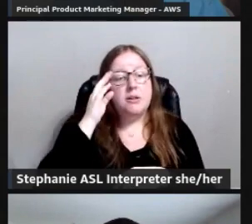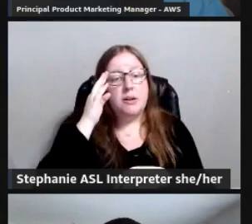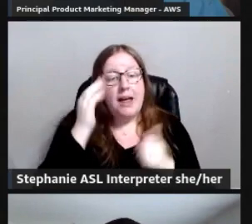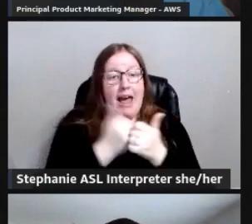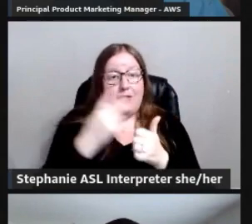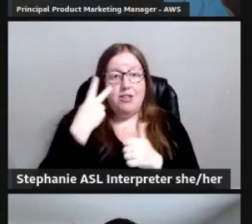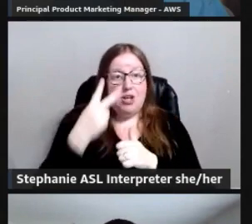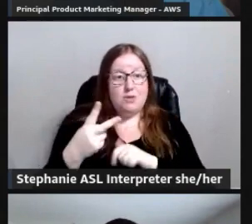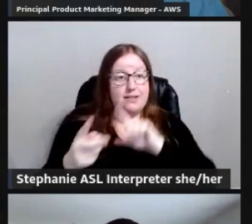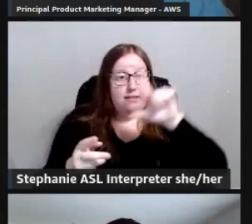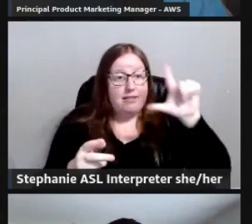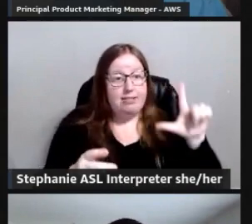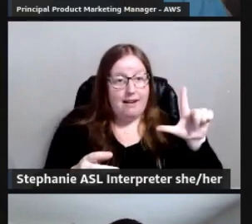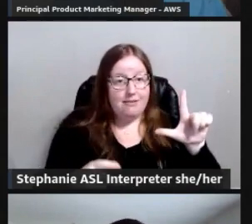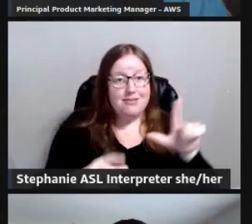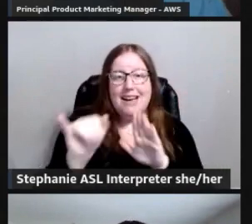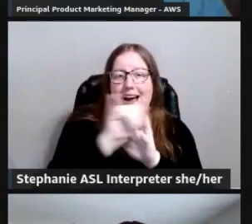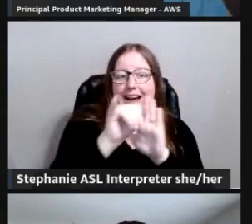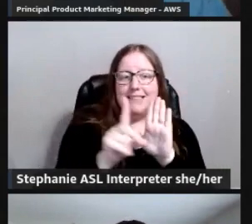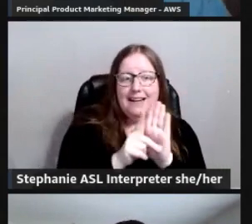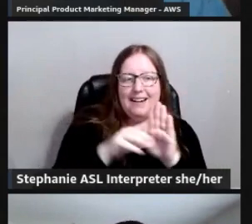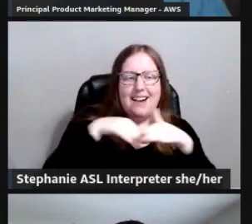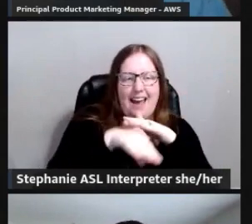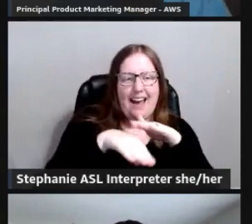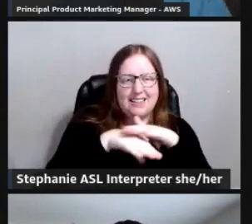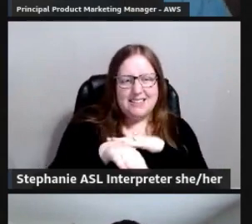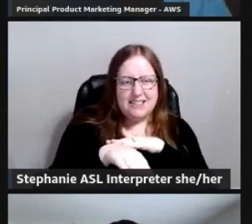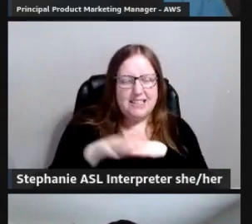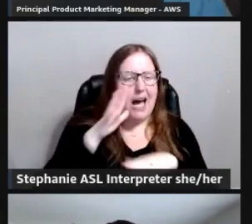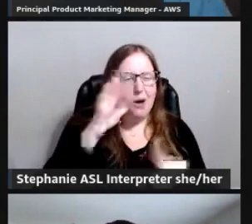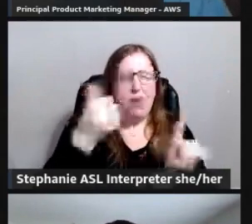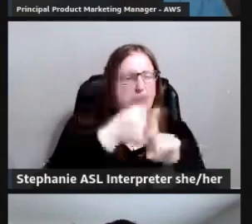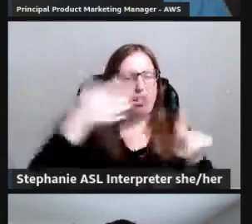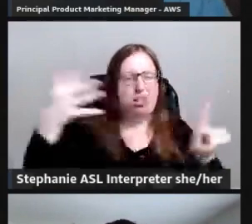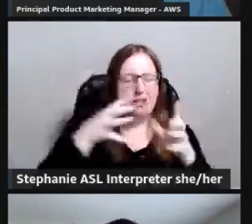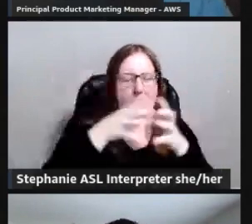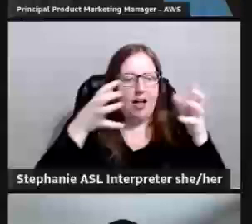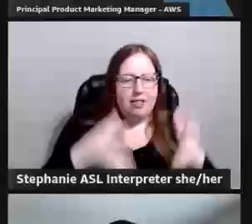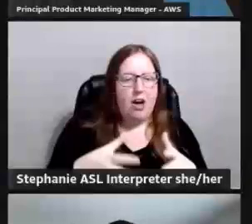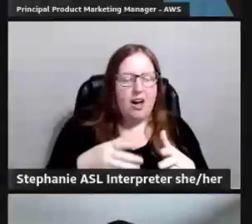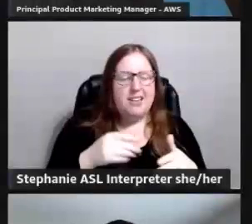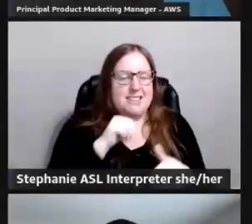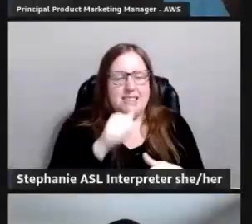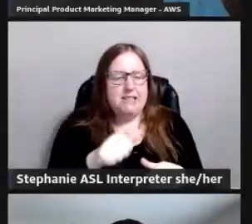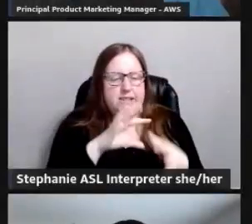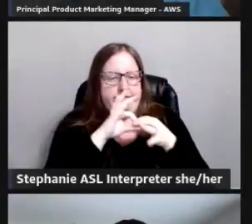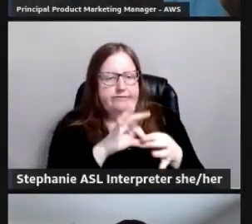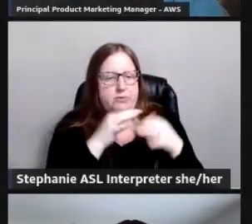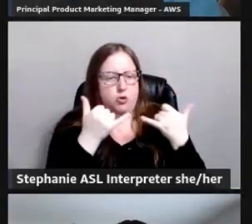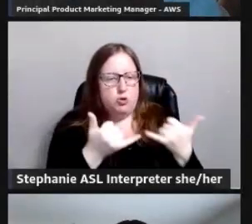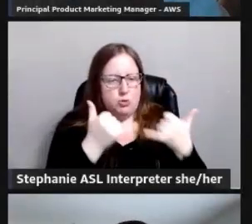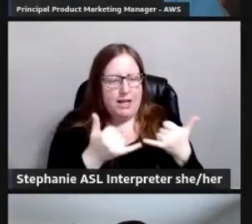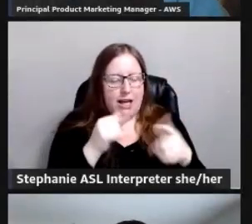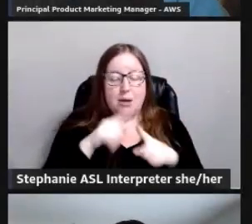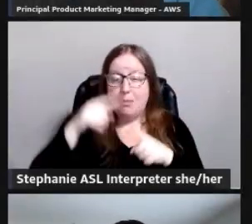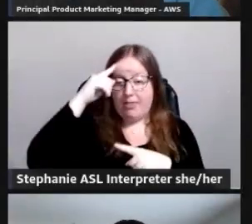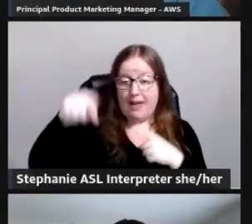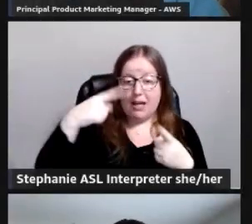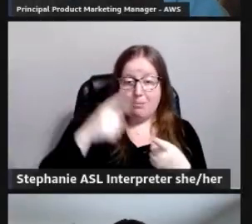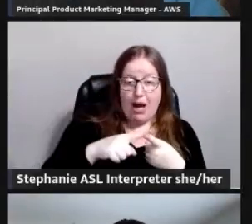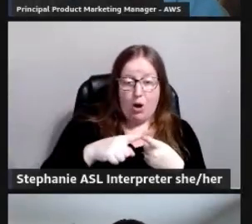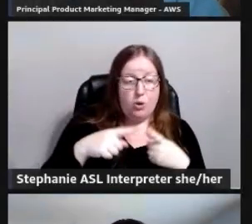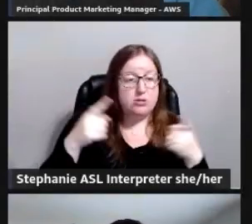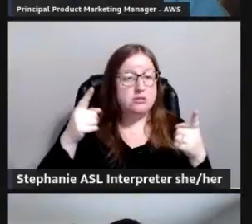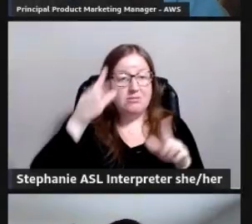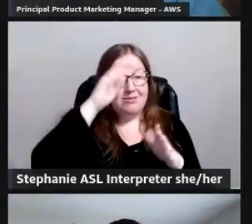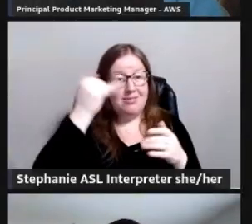your left. This is identity and access. And I'm not going to unpack this. This is outside the scope of today. But think about it as the big picture here is